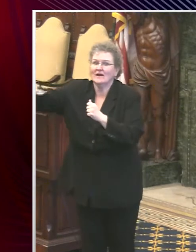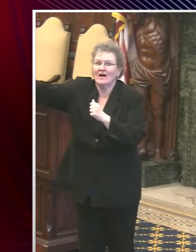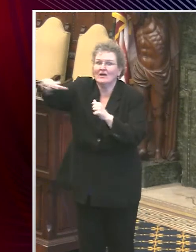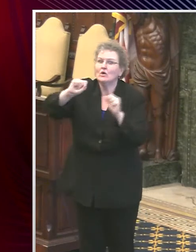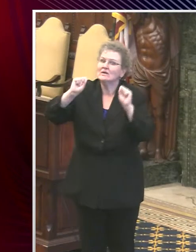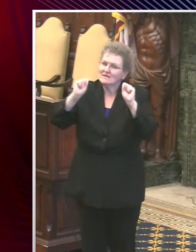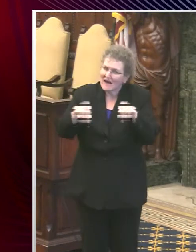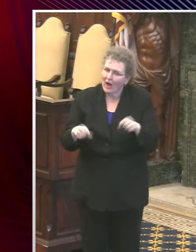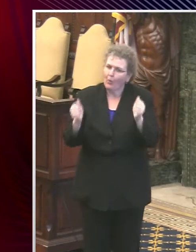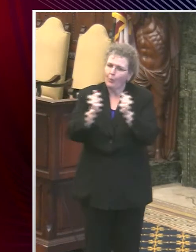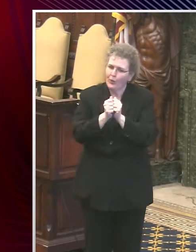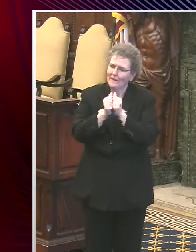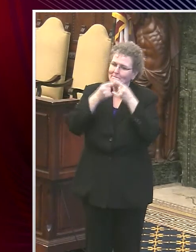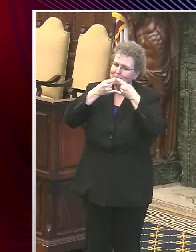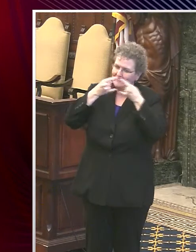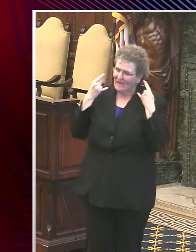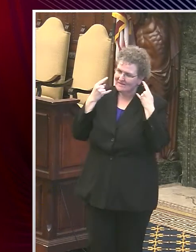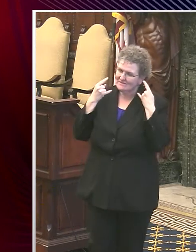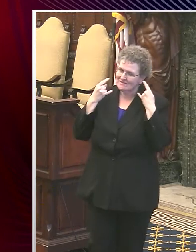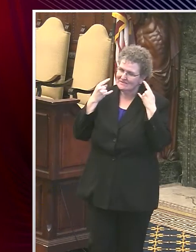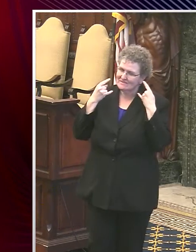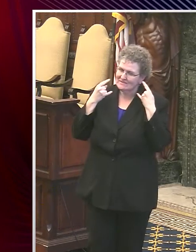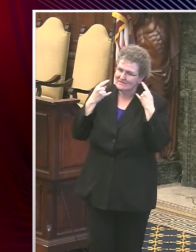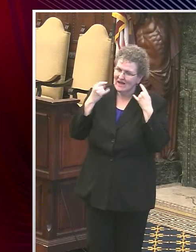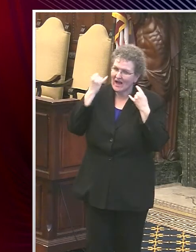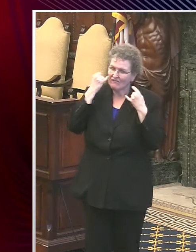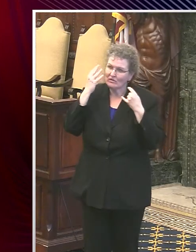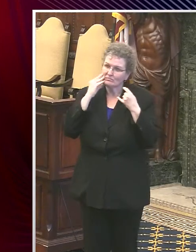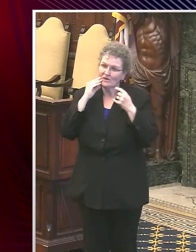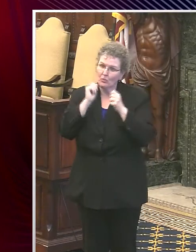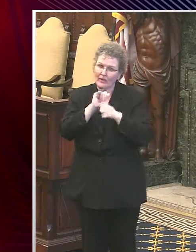masks. All of our information is at our website,